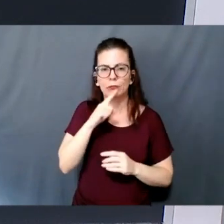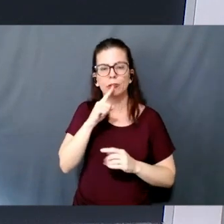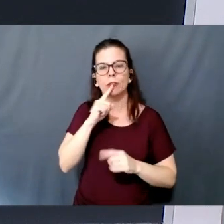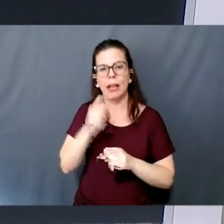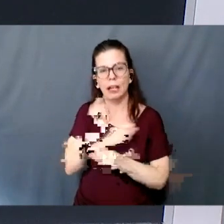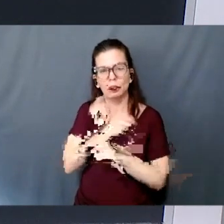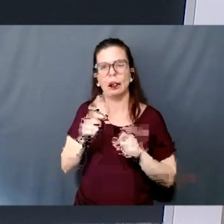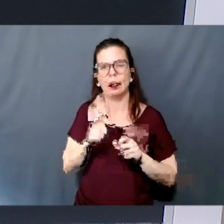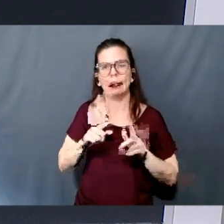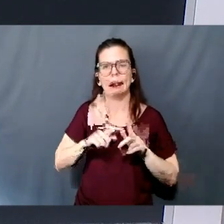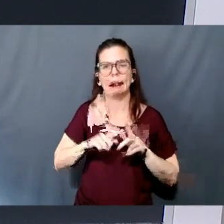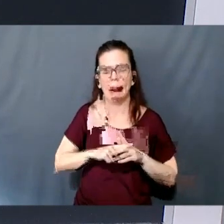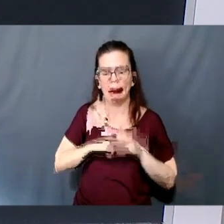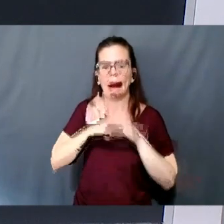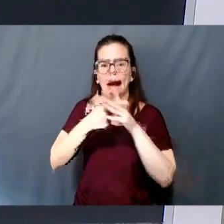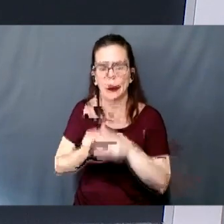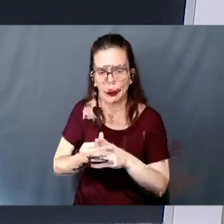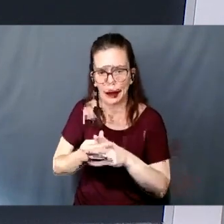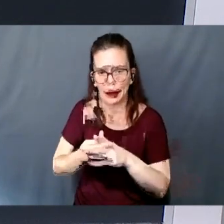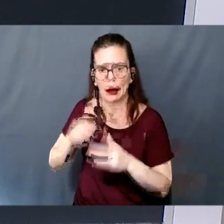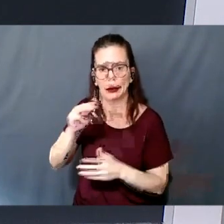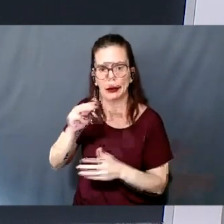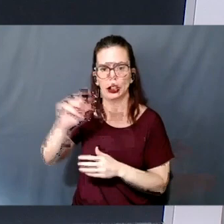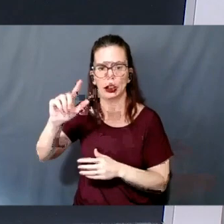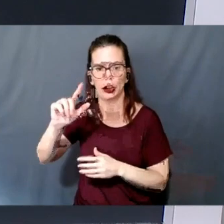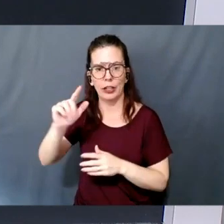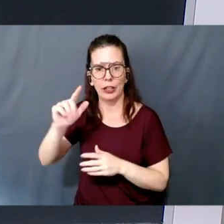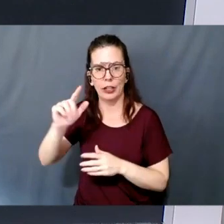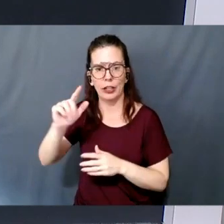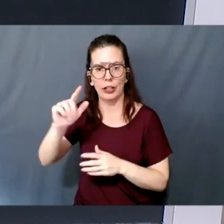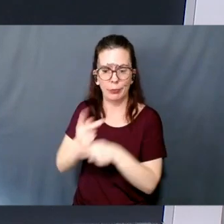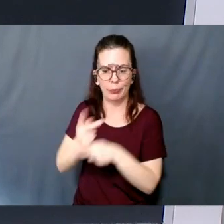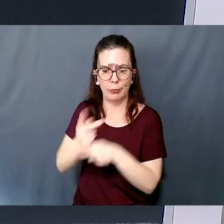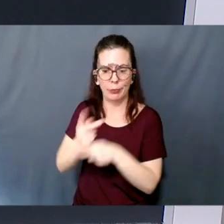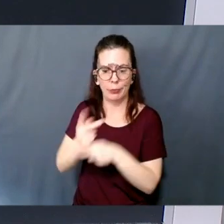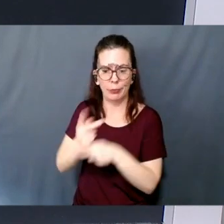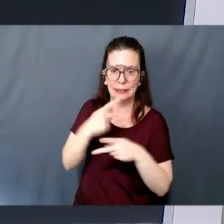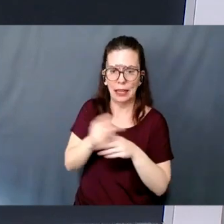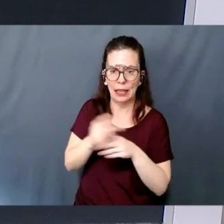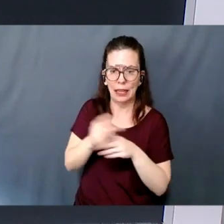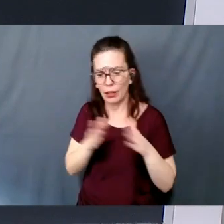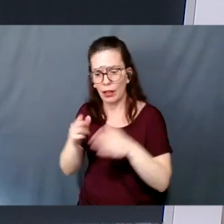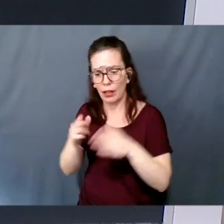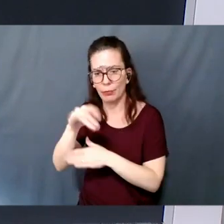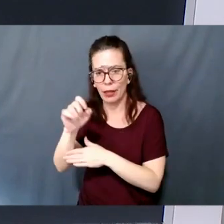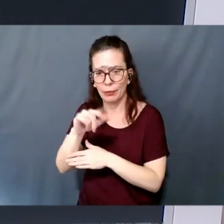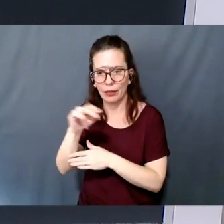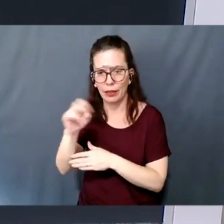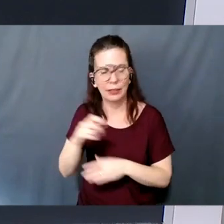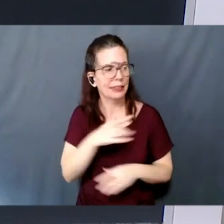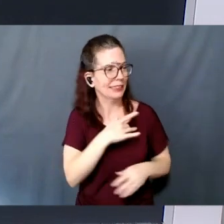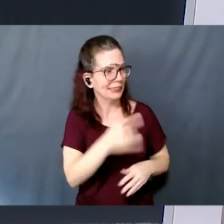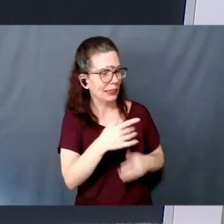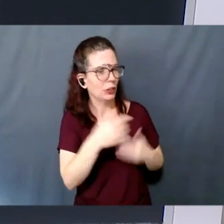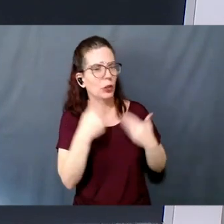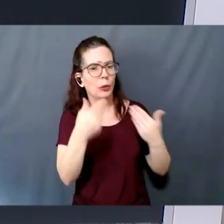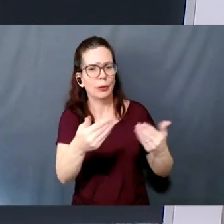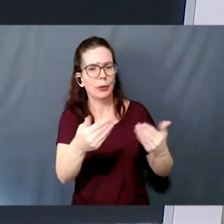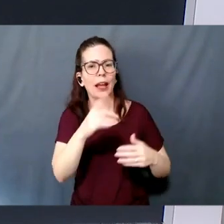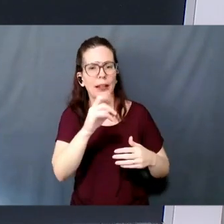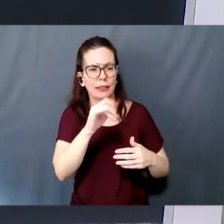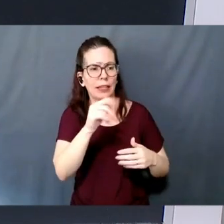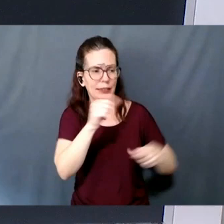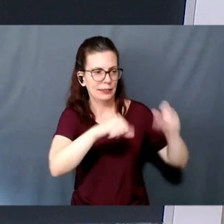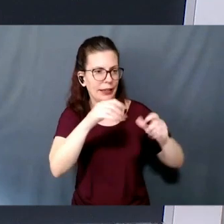a machine learning and production type of pipeline. It's additional layer that's usually being done by a data scientist. Right, right. And so now we